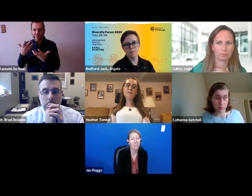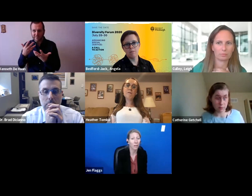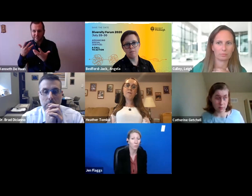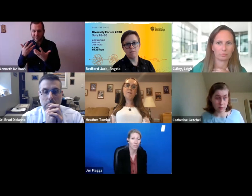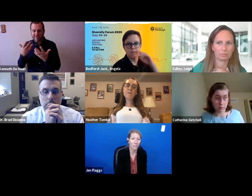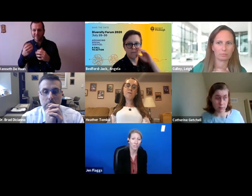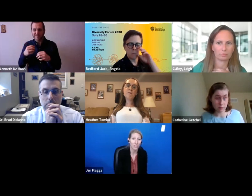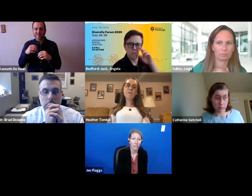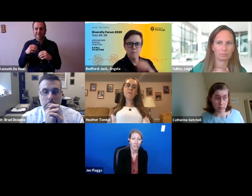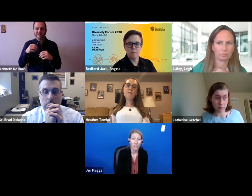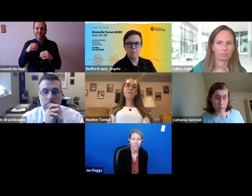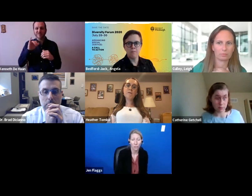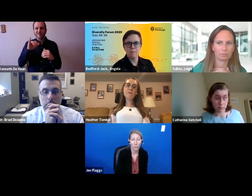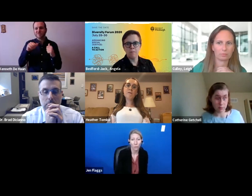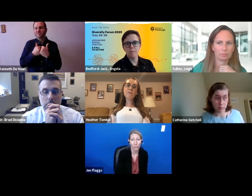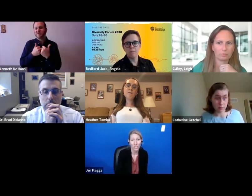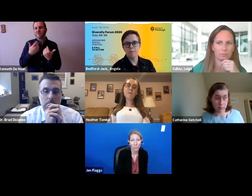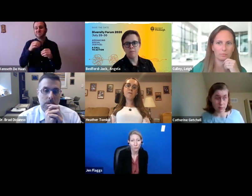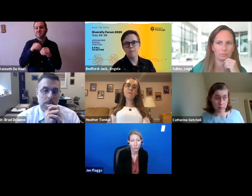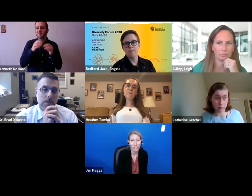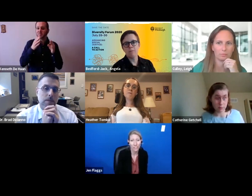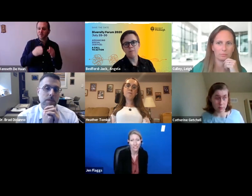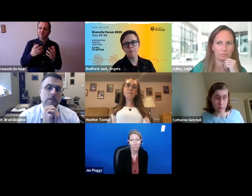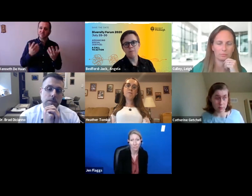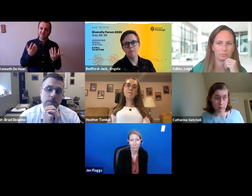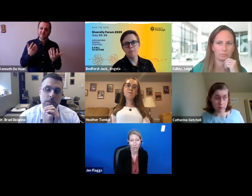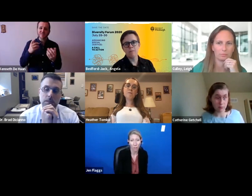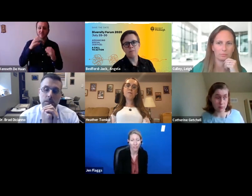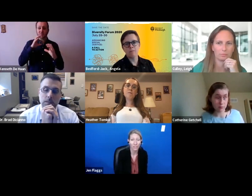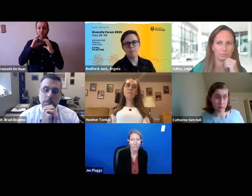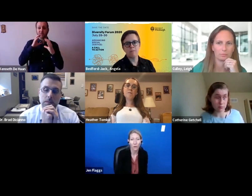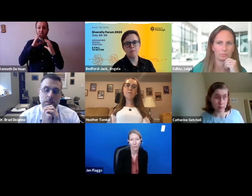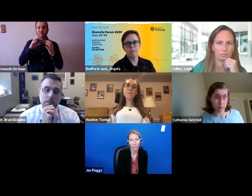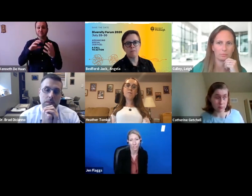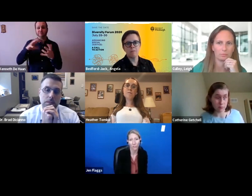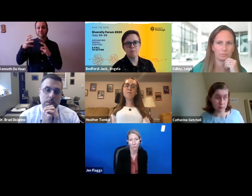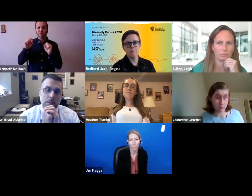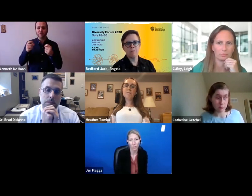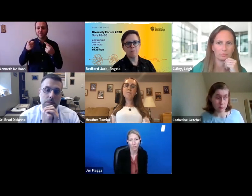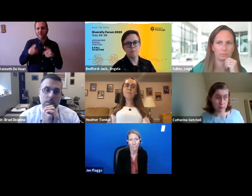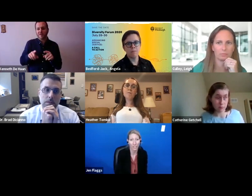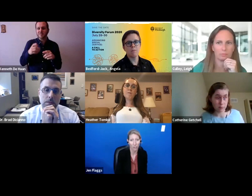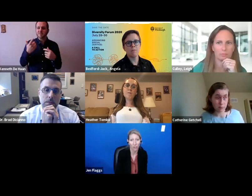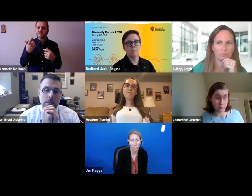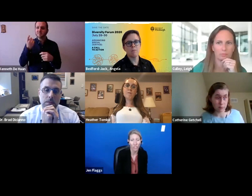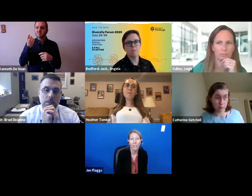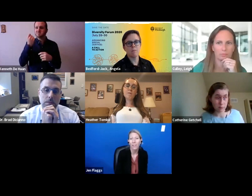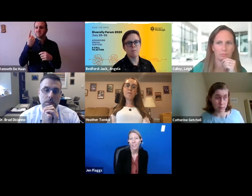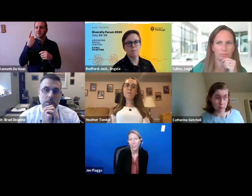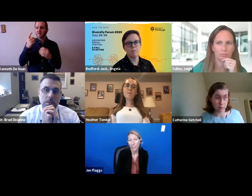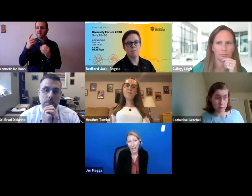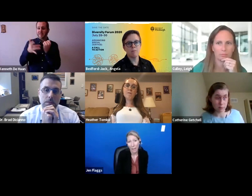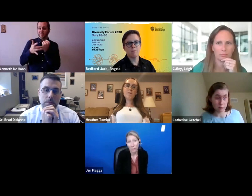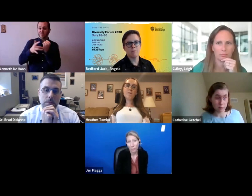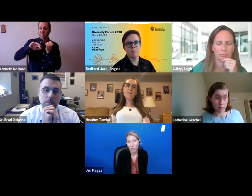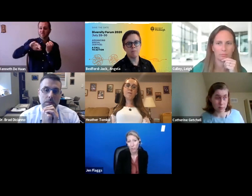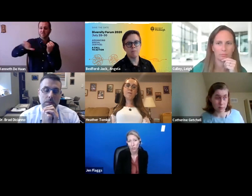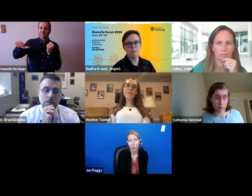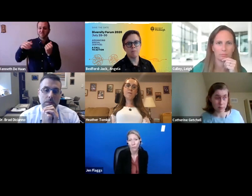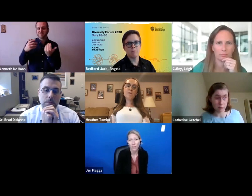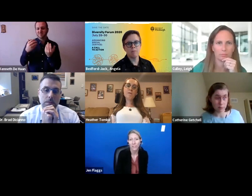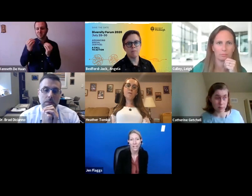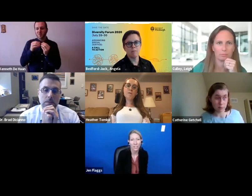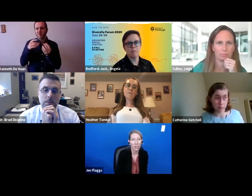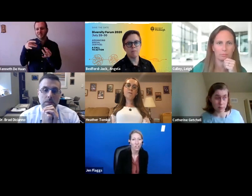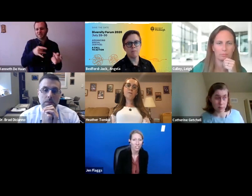plus combined with the interpreter signal freezing and being choppy. So there's a difference with the technology. Could that happen in person?